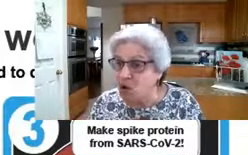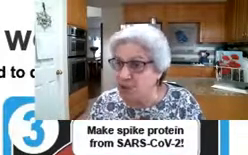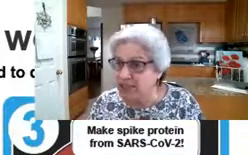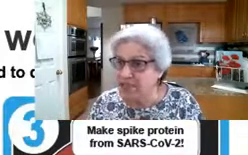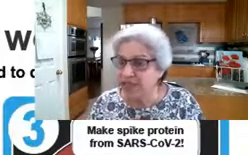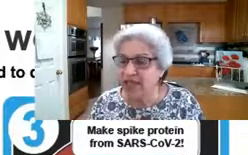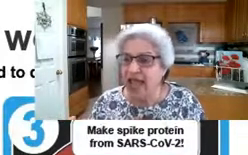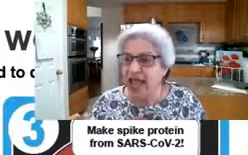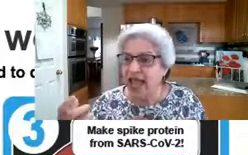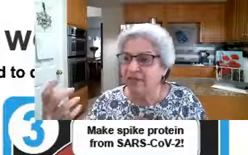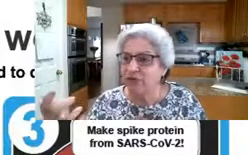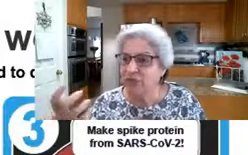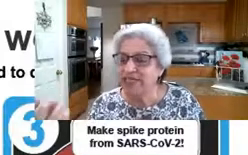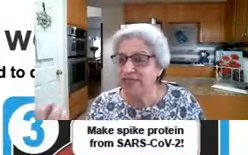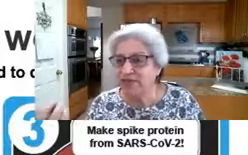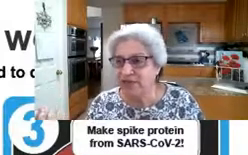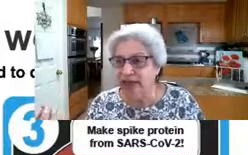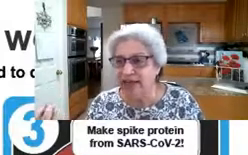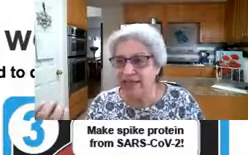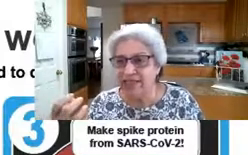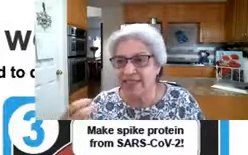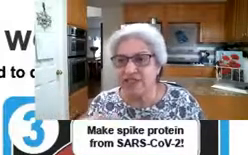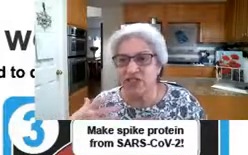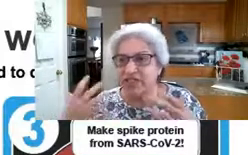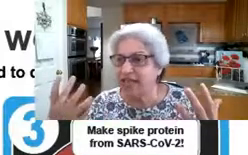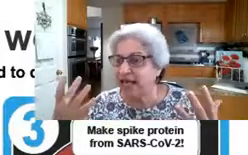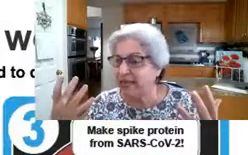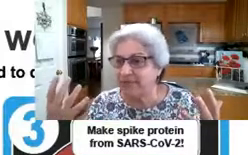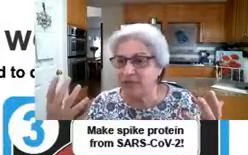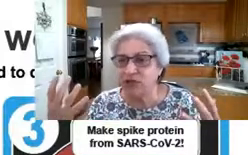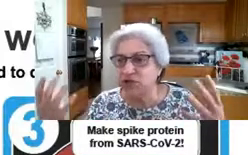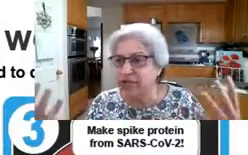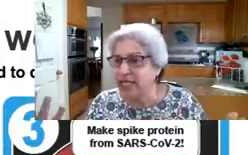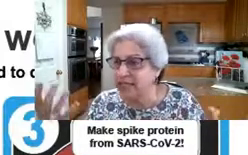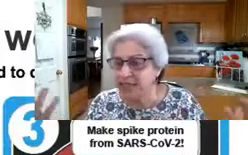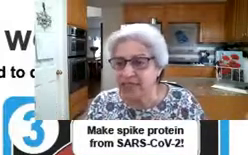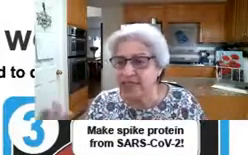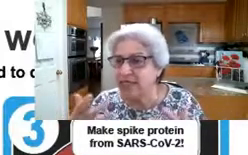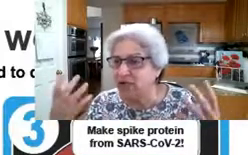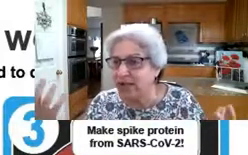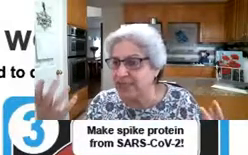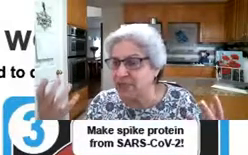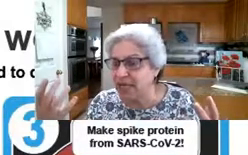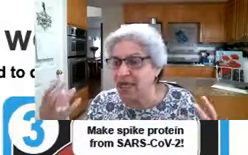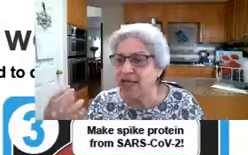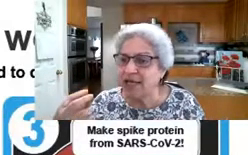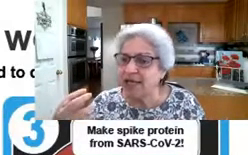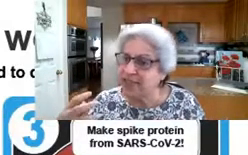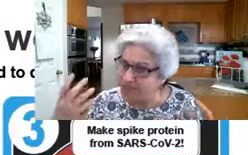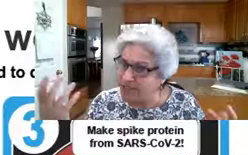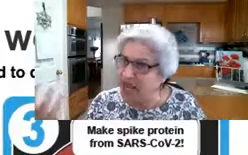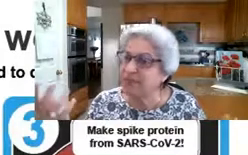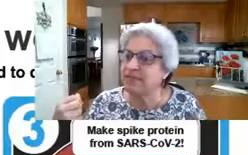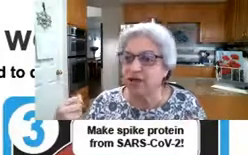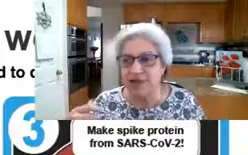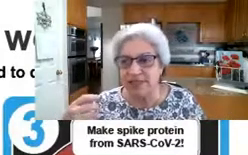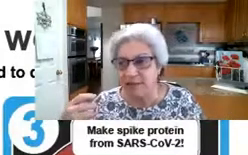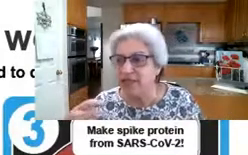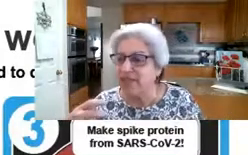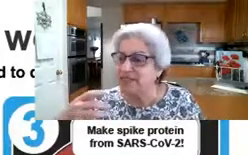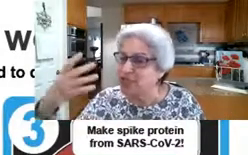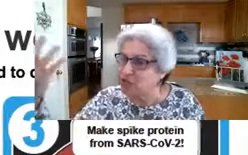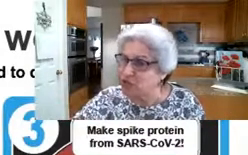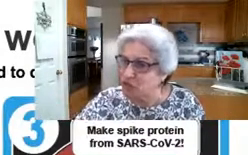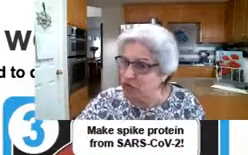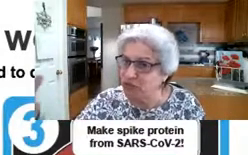very cold. And the reason for that is that just like ingredients in a recipe, sometimes there are